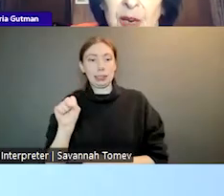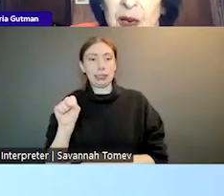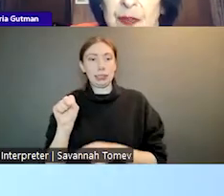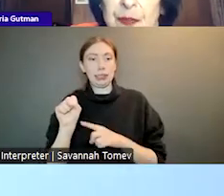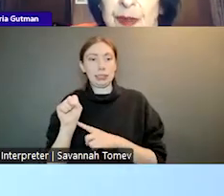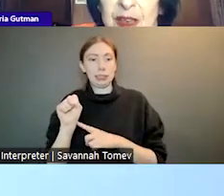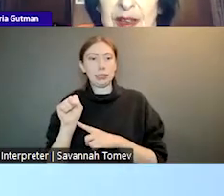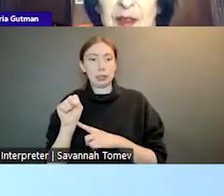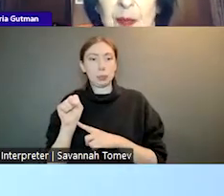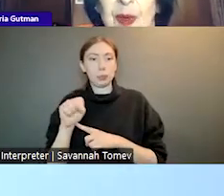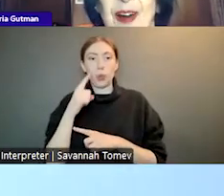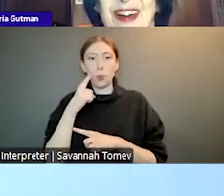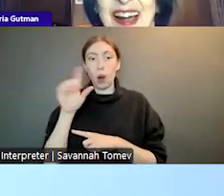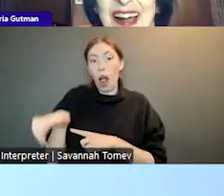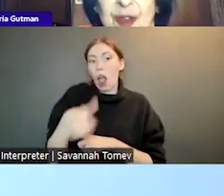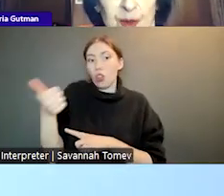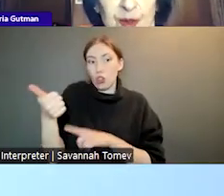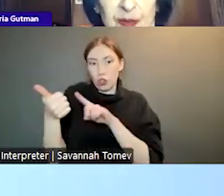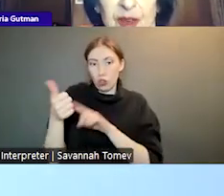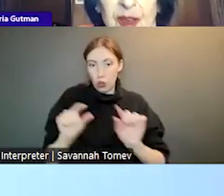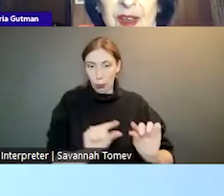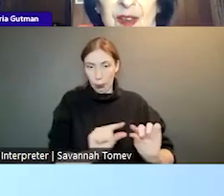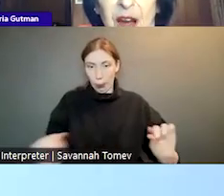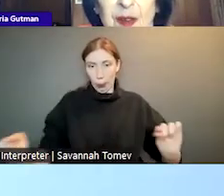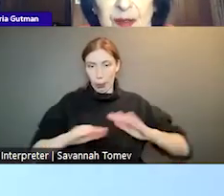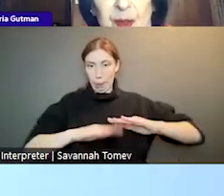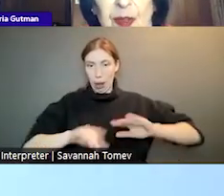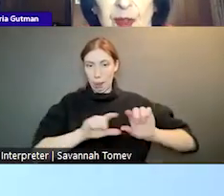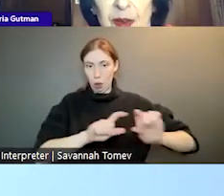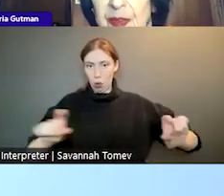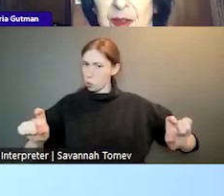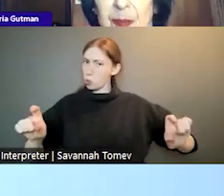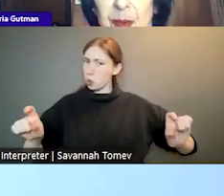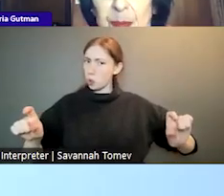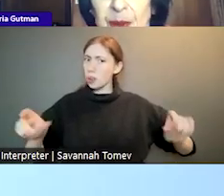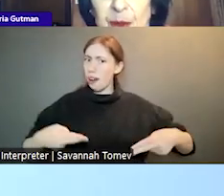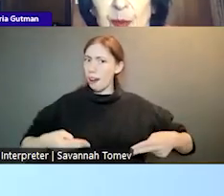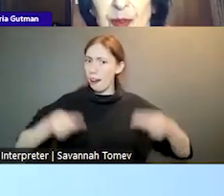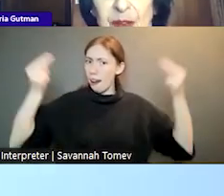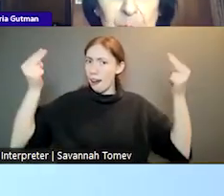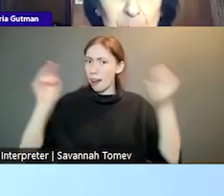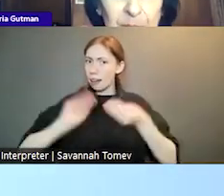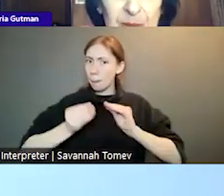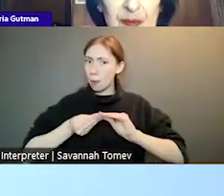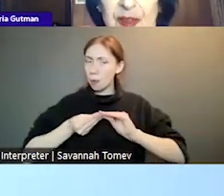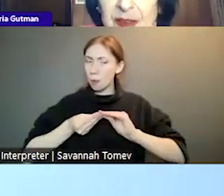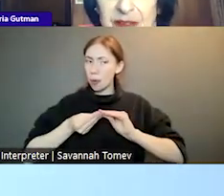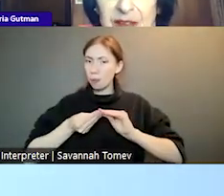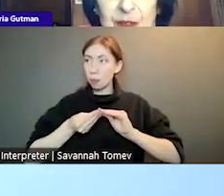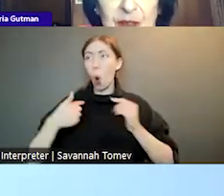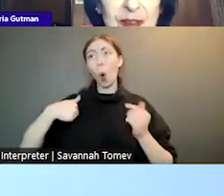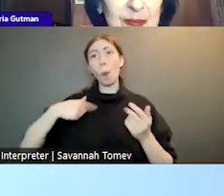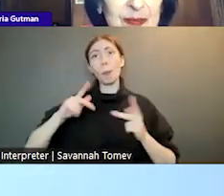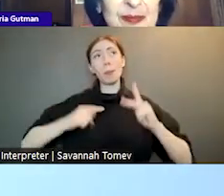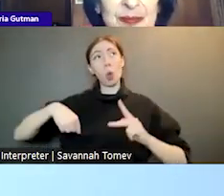of fairly high number of others, not just the people that you would think about.